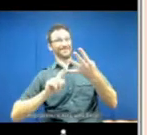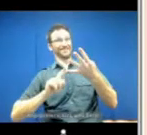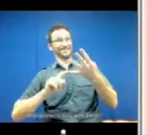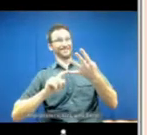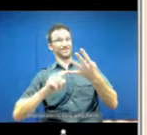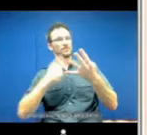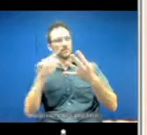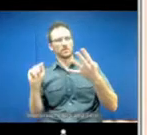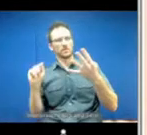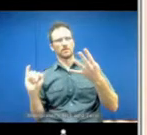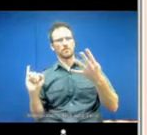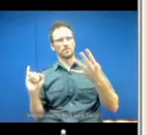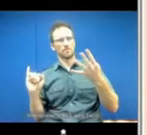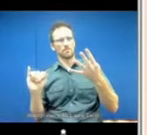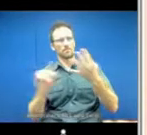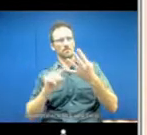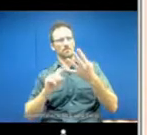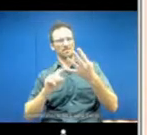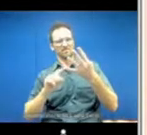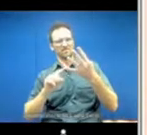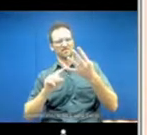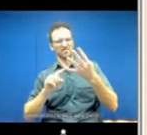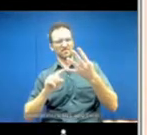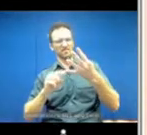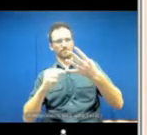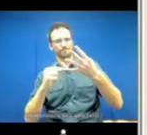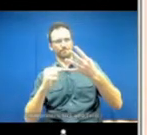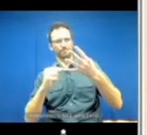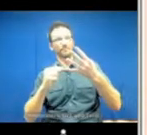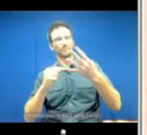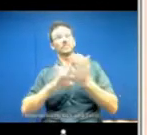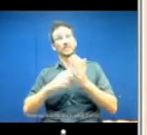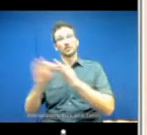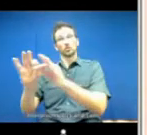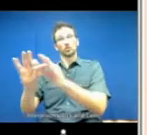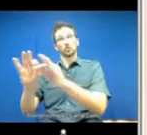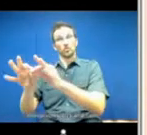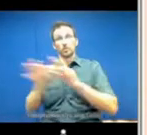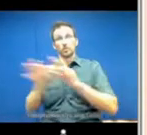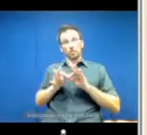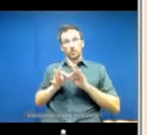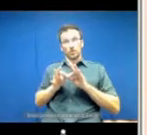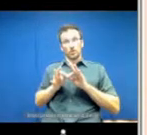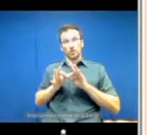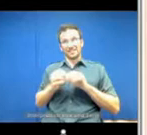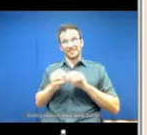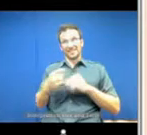Right, so the final slide is you meet with the other interpreters, meaning the table interpreters.